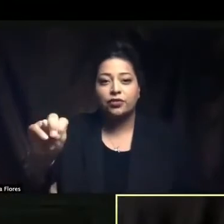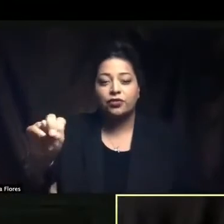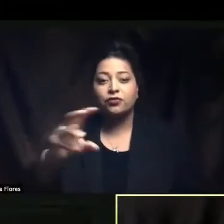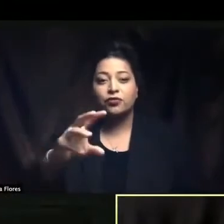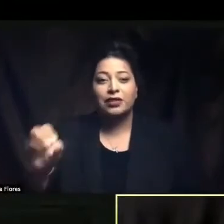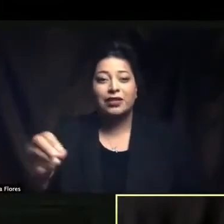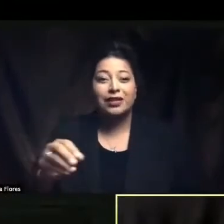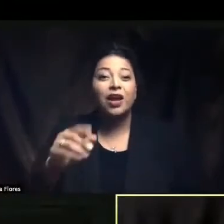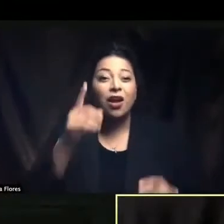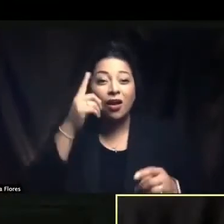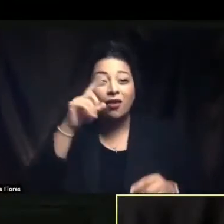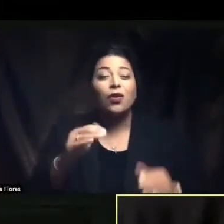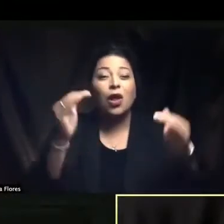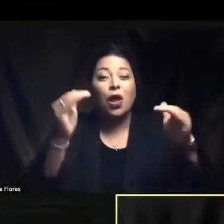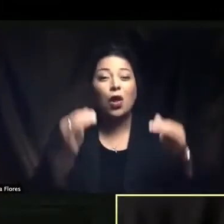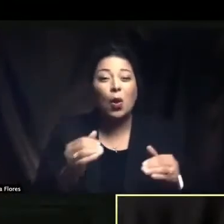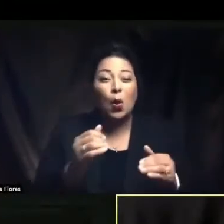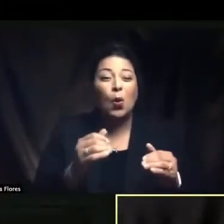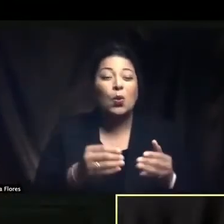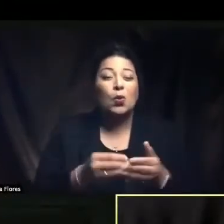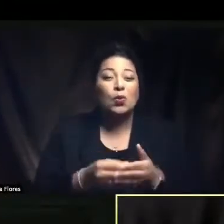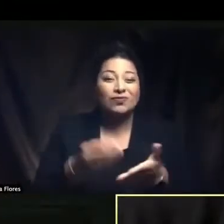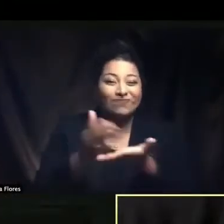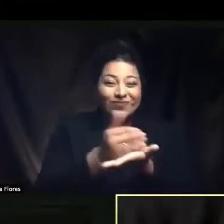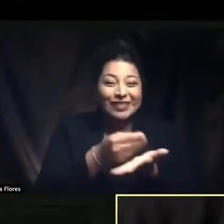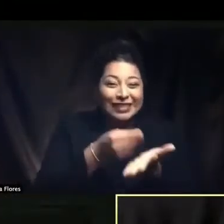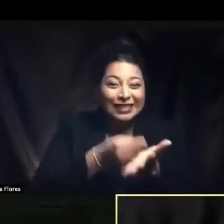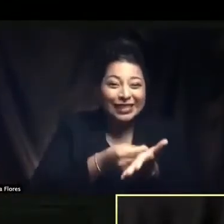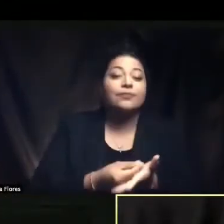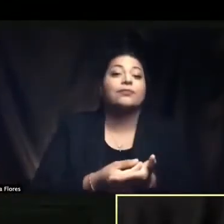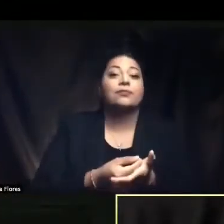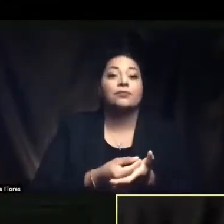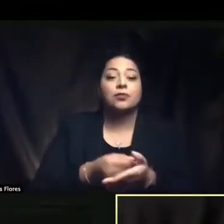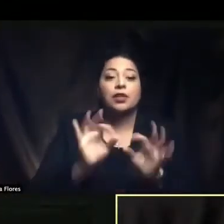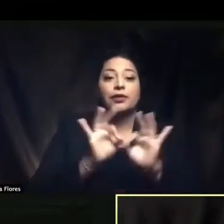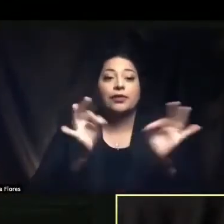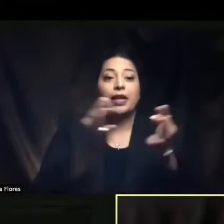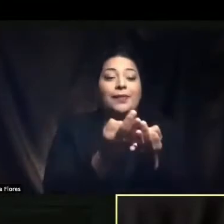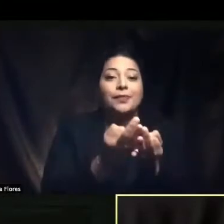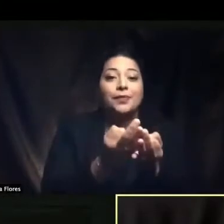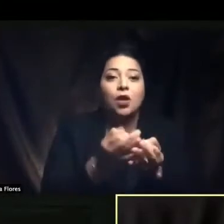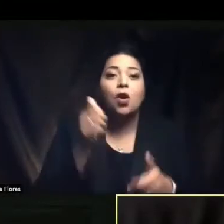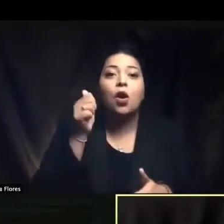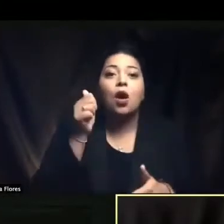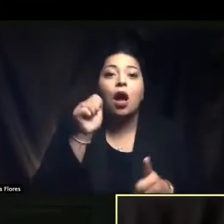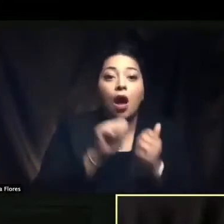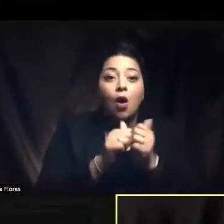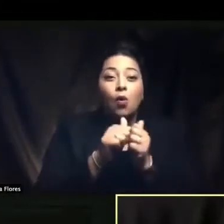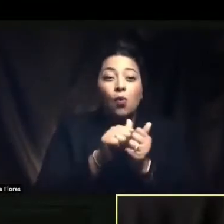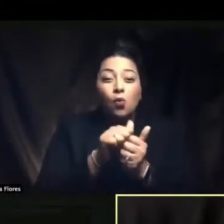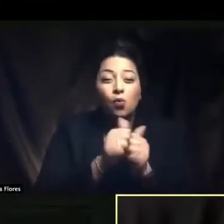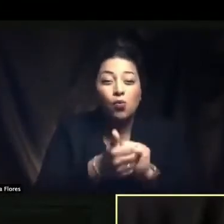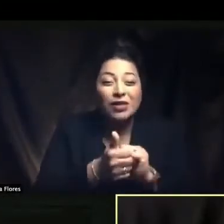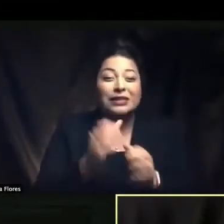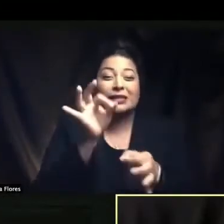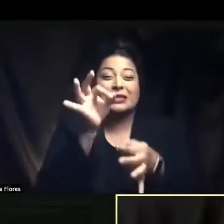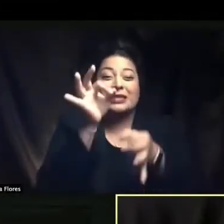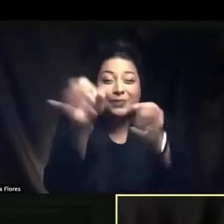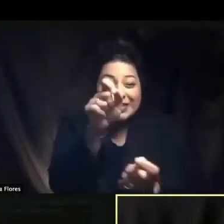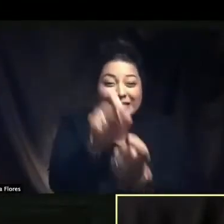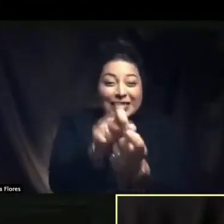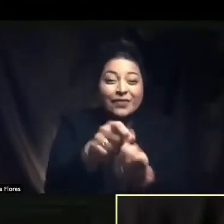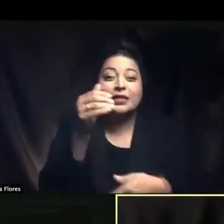low-income residents vulnerable and displaced. What specific steps will you have to help